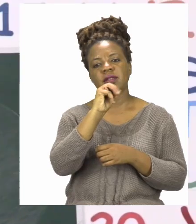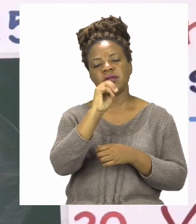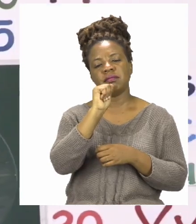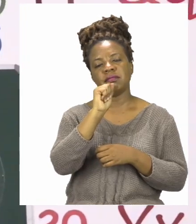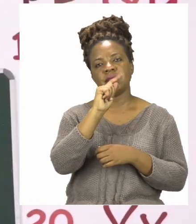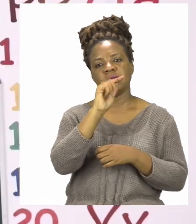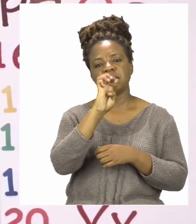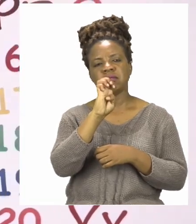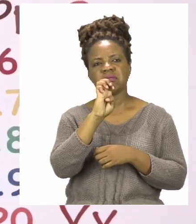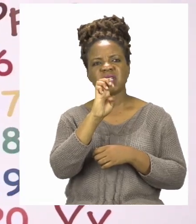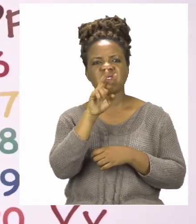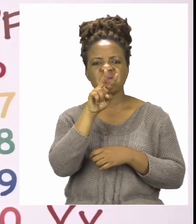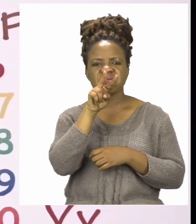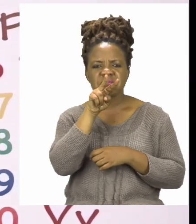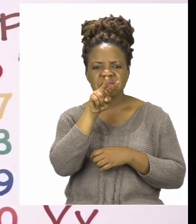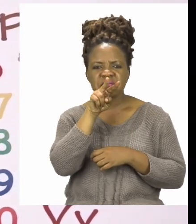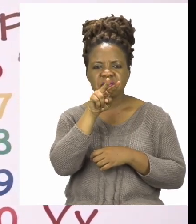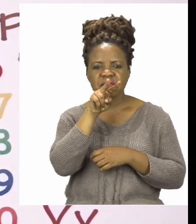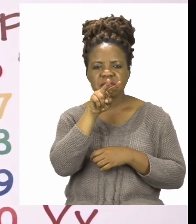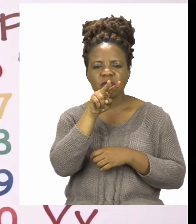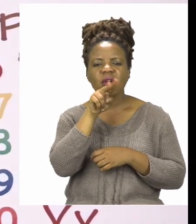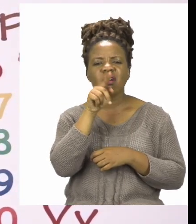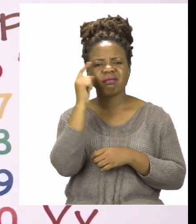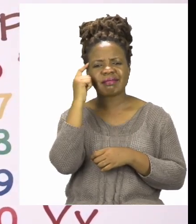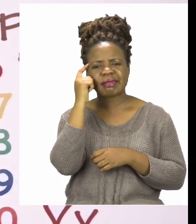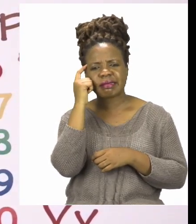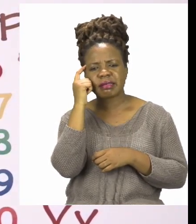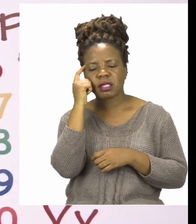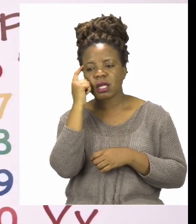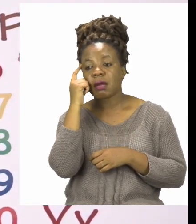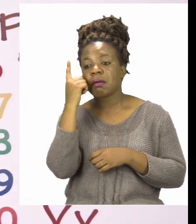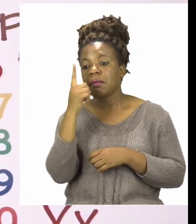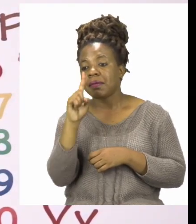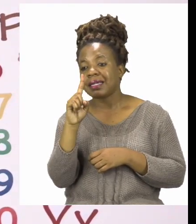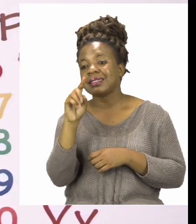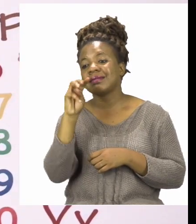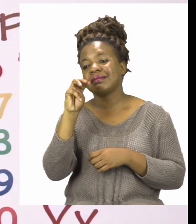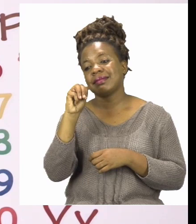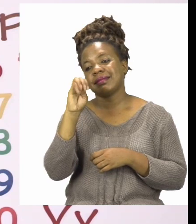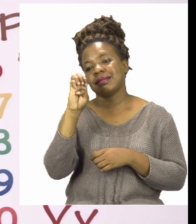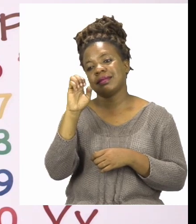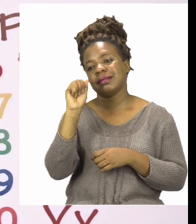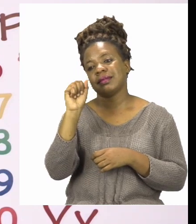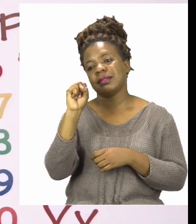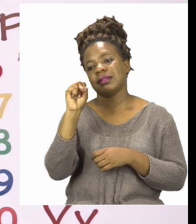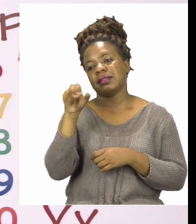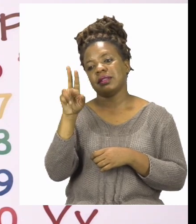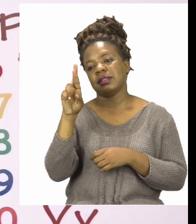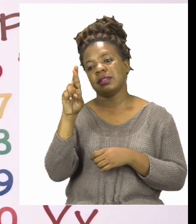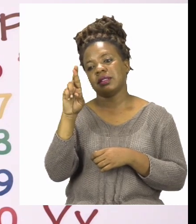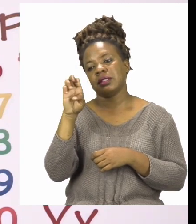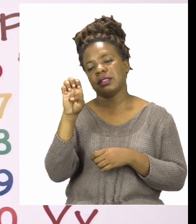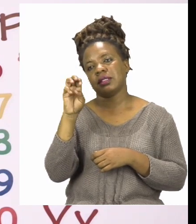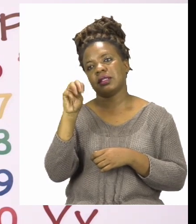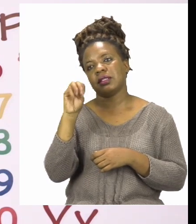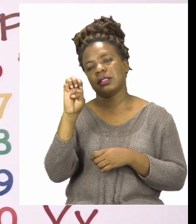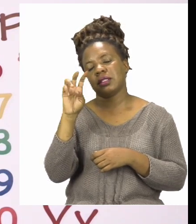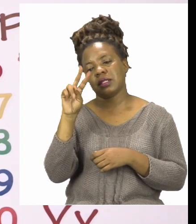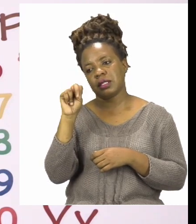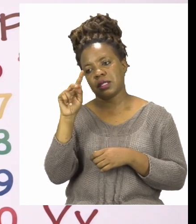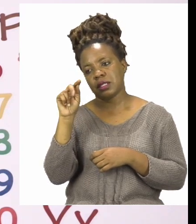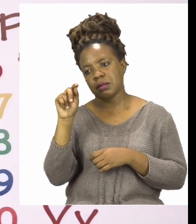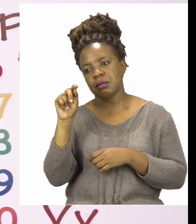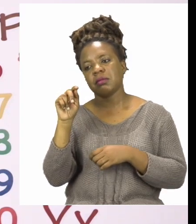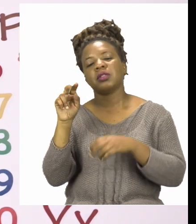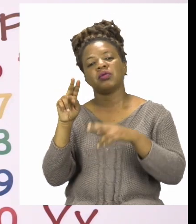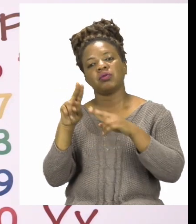we use our ruler. Take your time with this one. Ask someone to even help you so that you know that you're doing the right thing